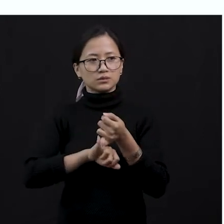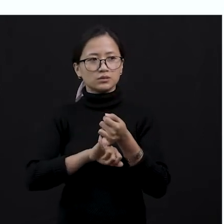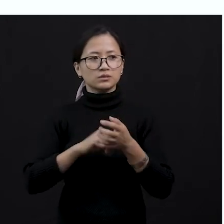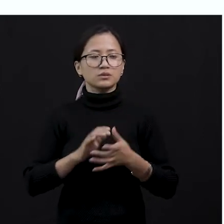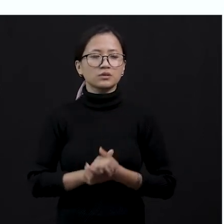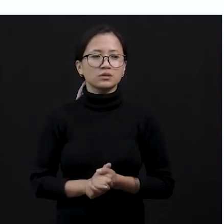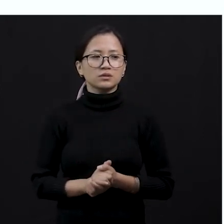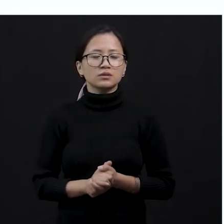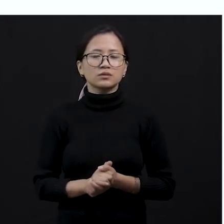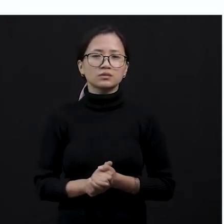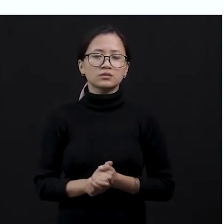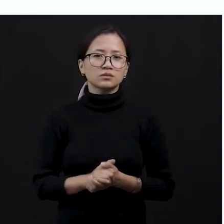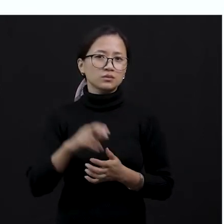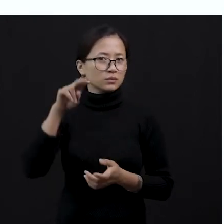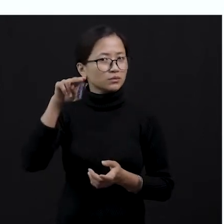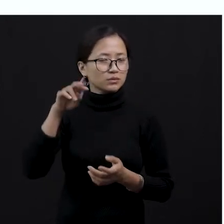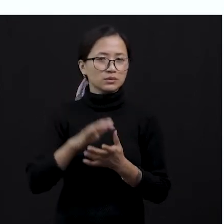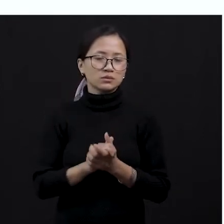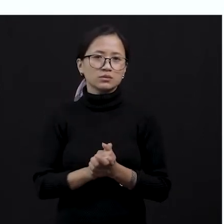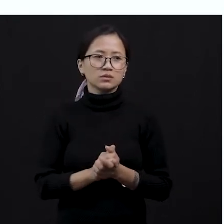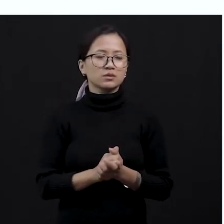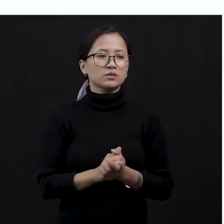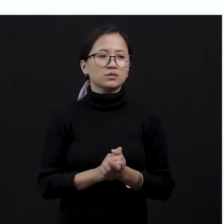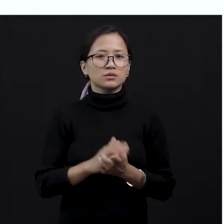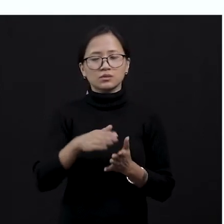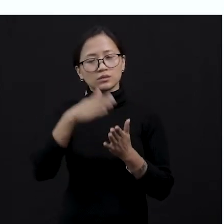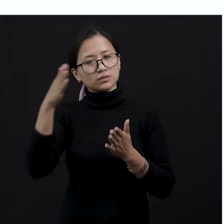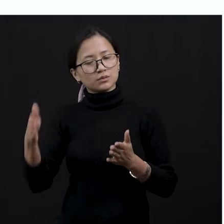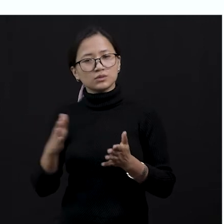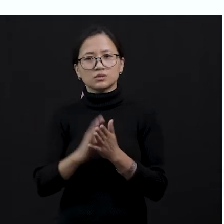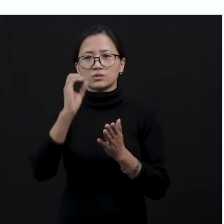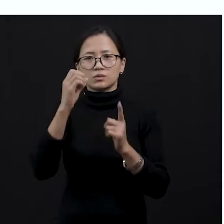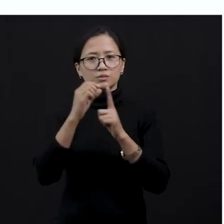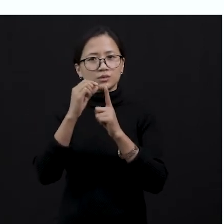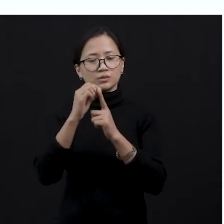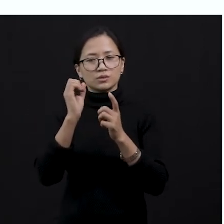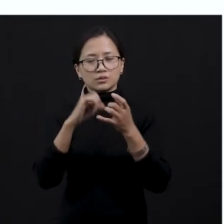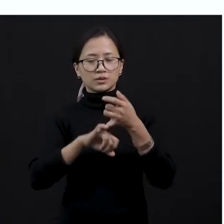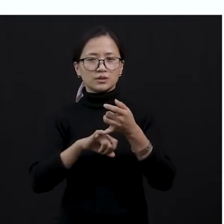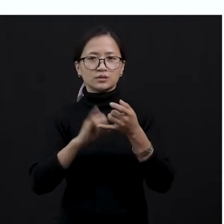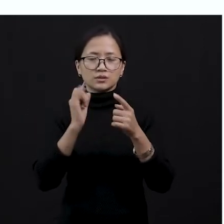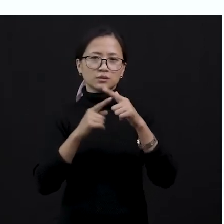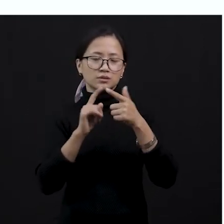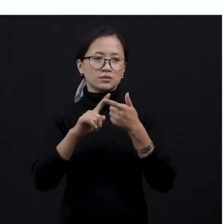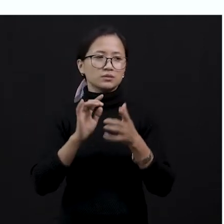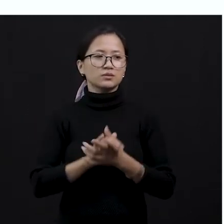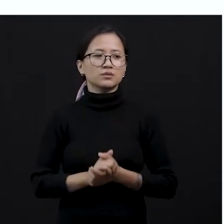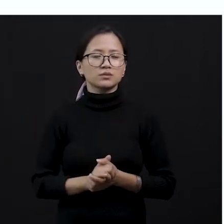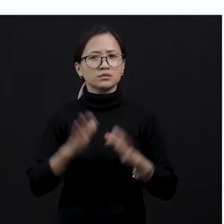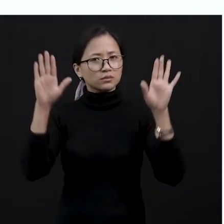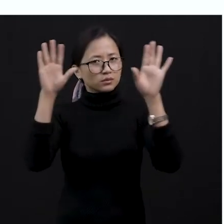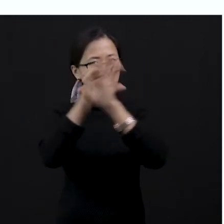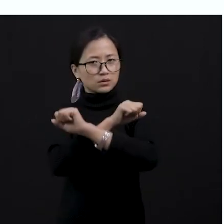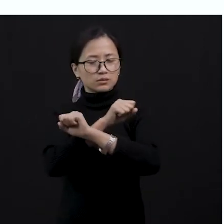ANTONYMS, antonyms, that are words that are opposite. Okay, so let's find out the opposite word of